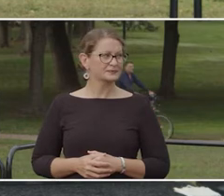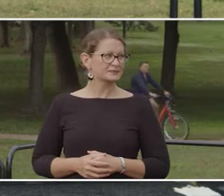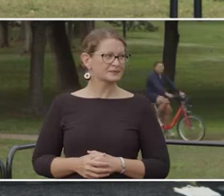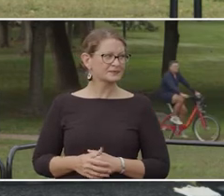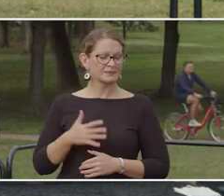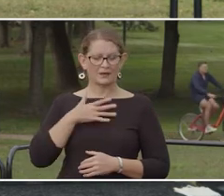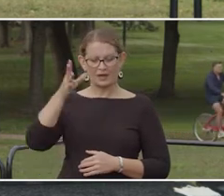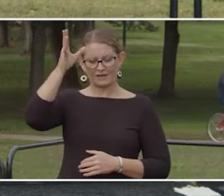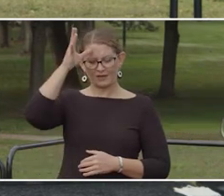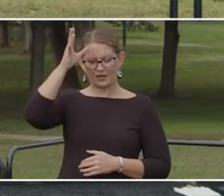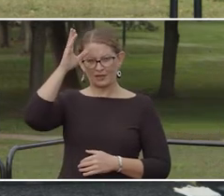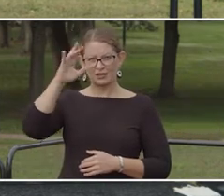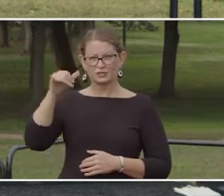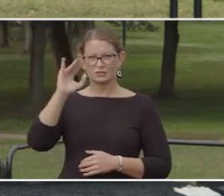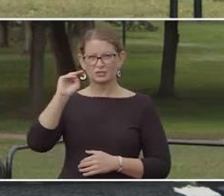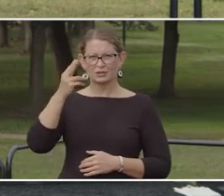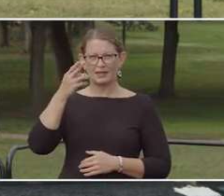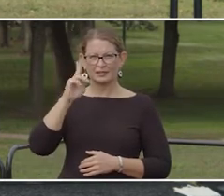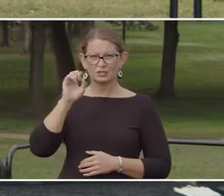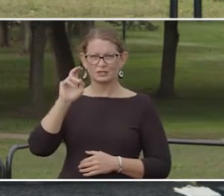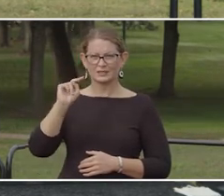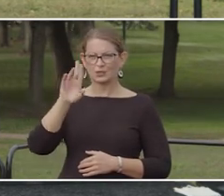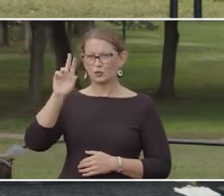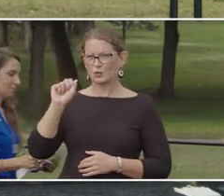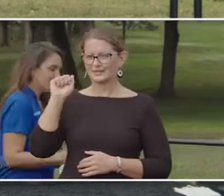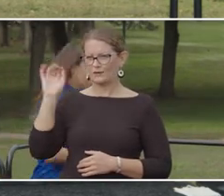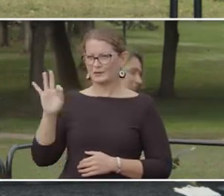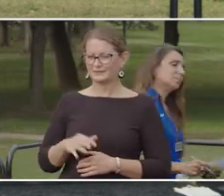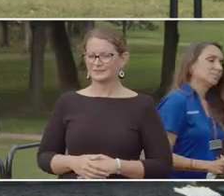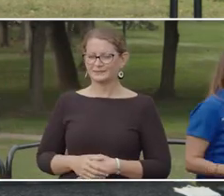My father, Jim Henderson, U.S. Air Force.